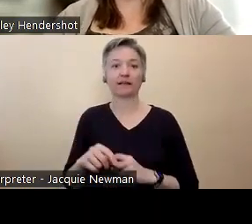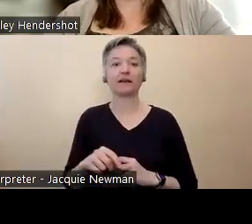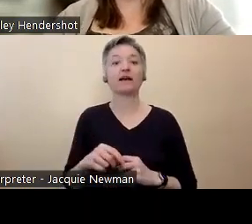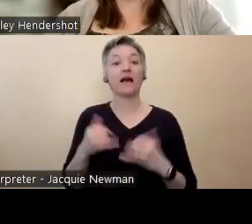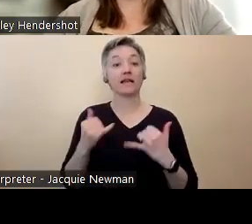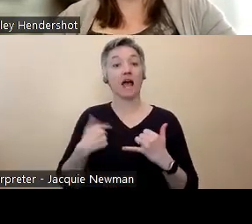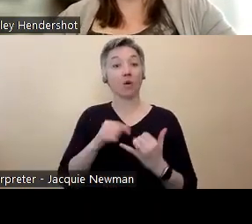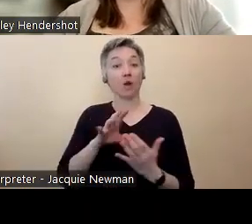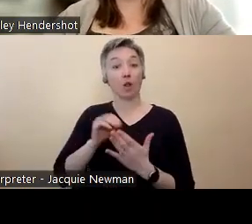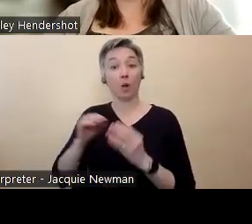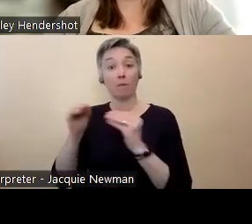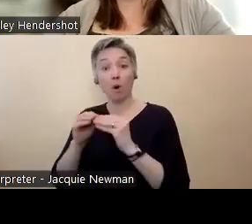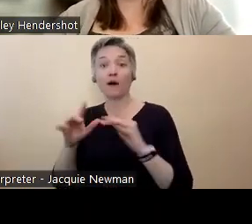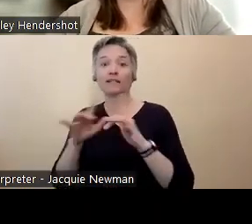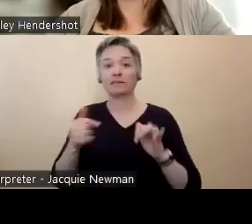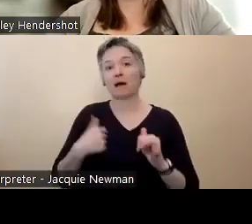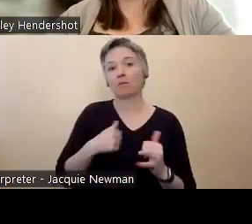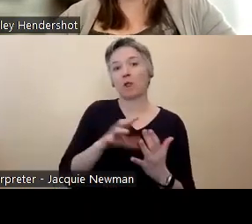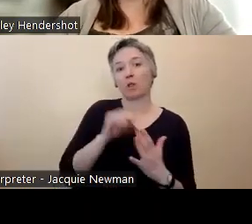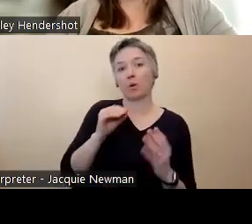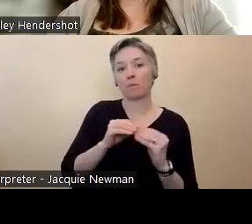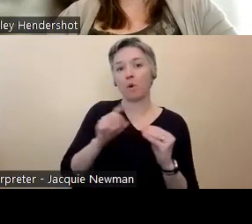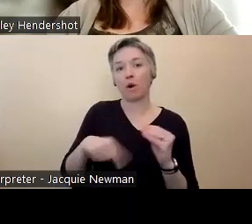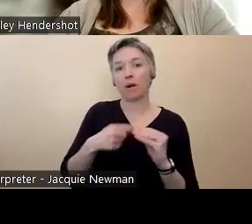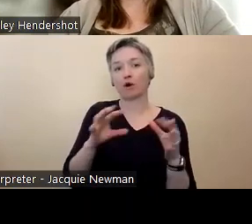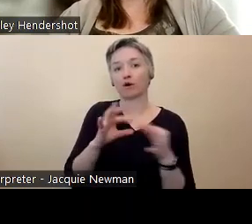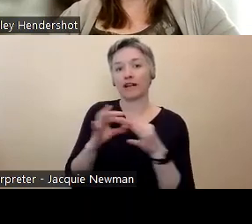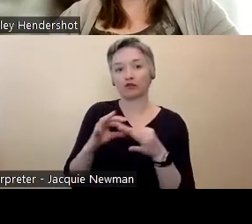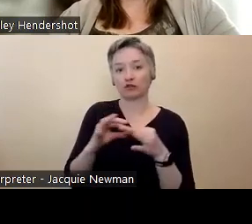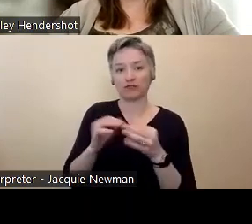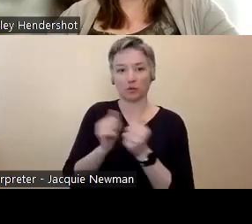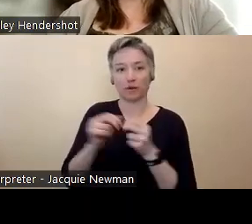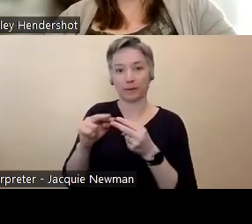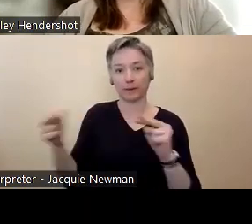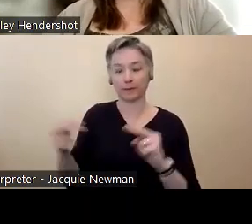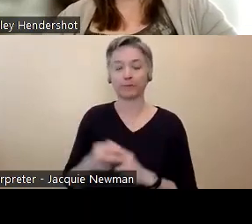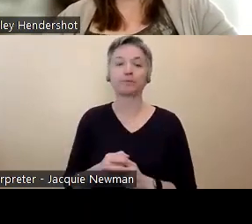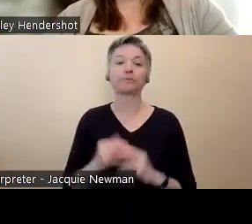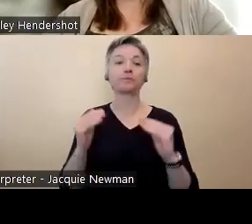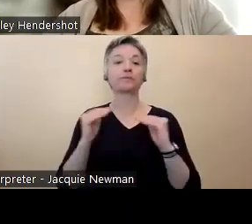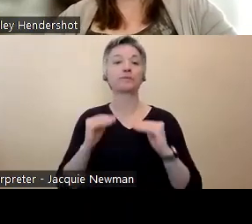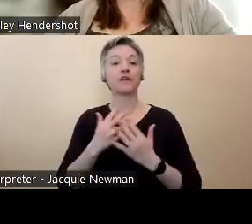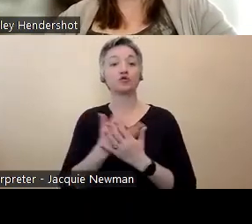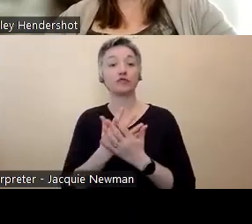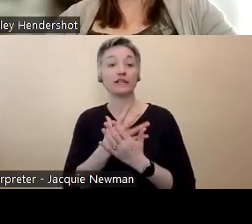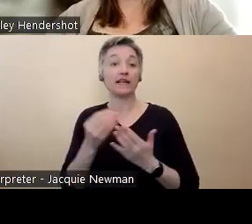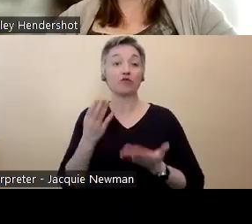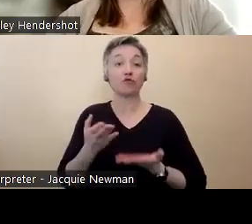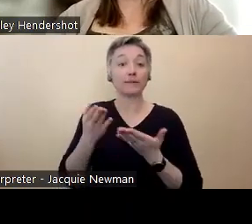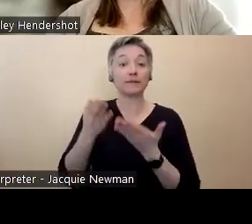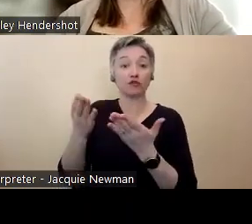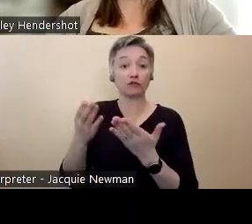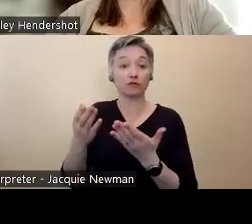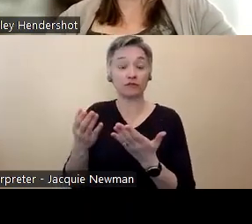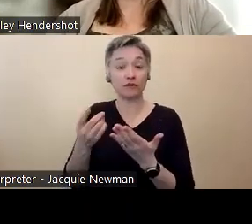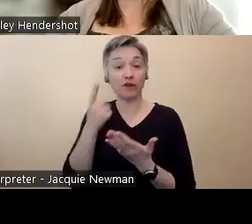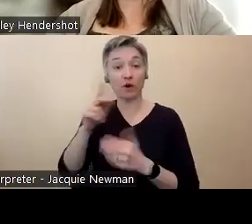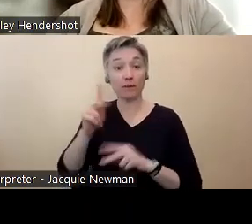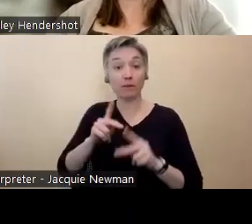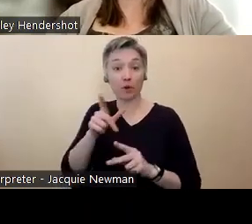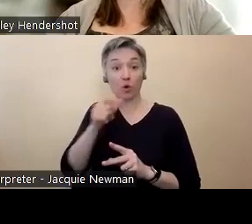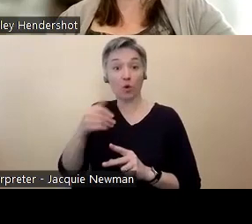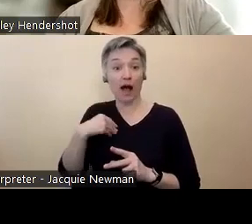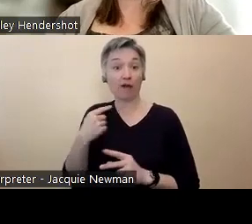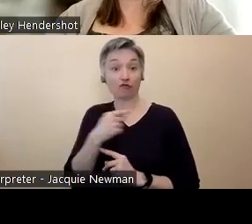to learn more about those connections. The screenings and recommendations for those with hereditary risk, so the people that we see